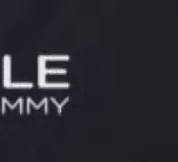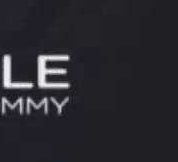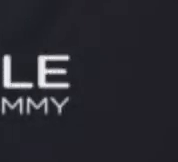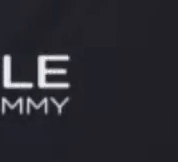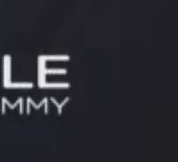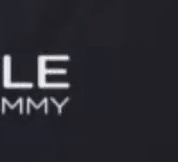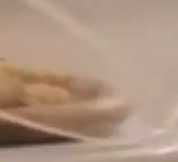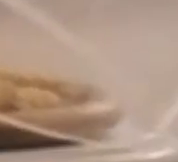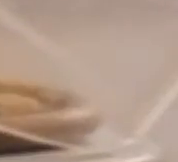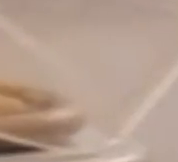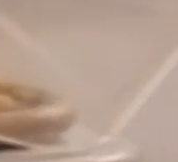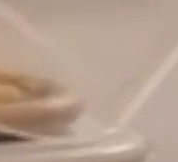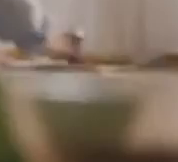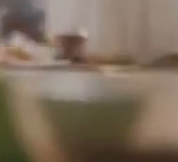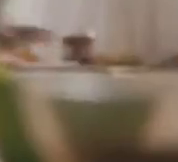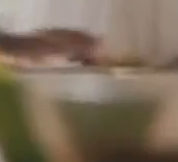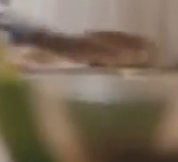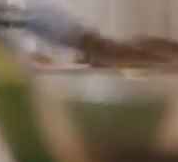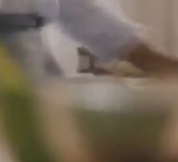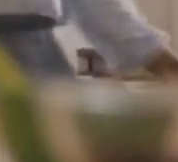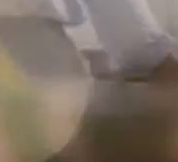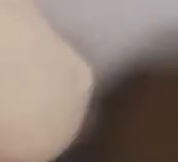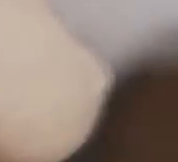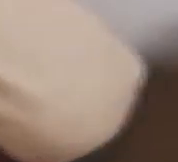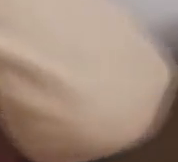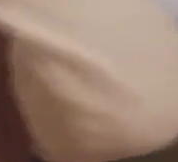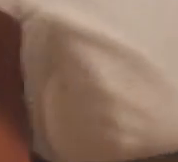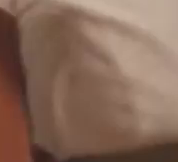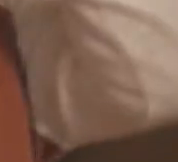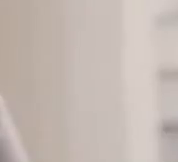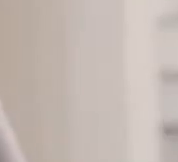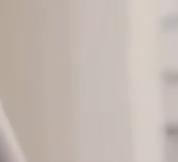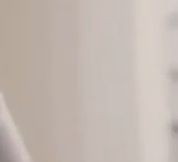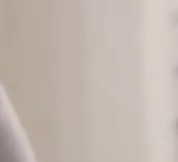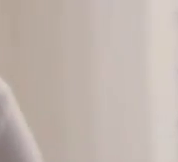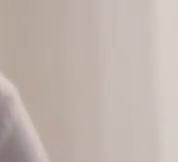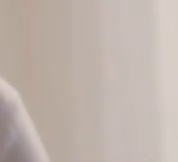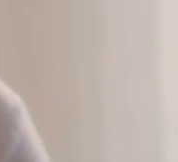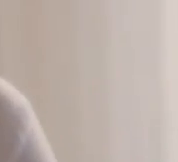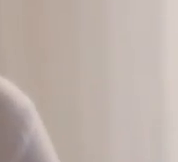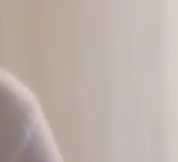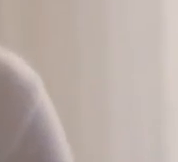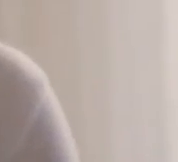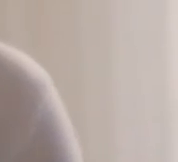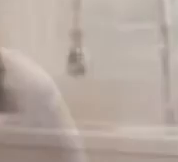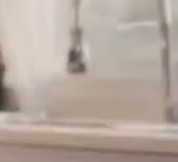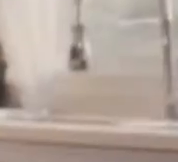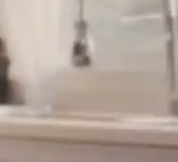and is gentle on the tummy. Tough call. Panadol Baby and Infant.